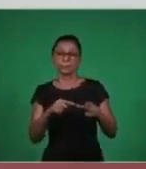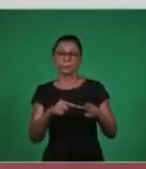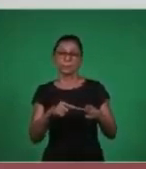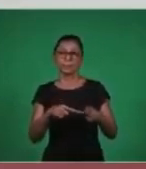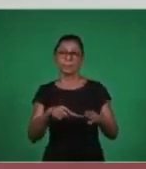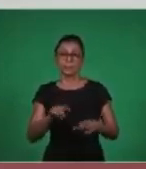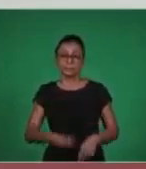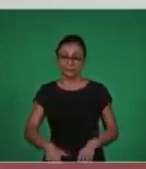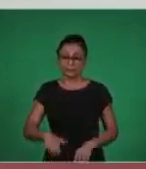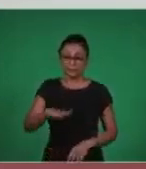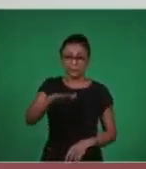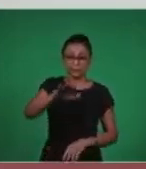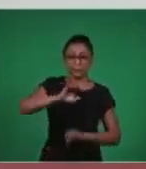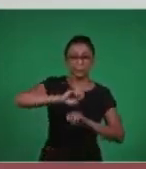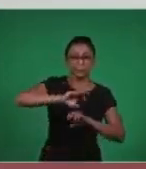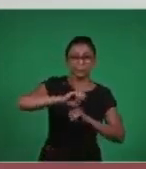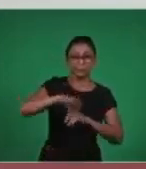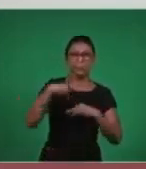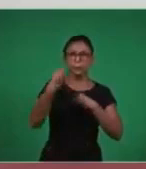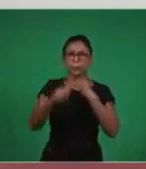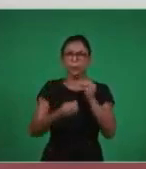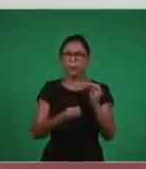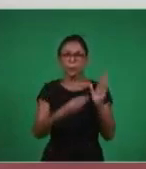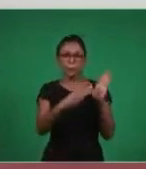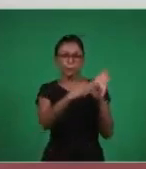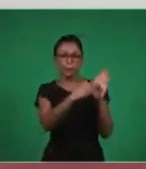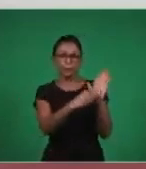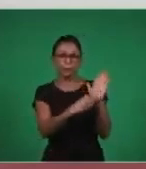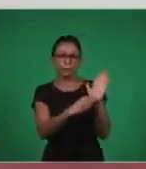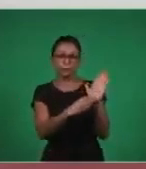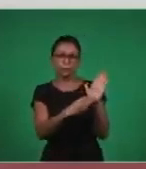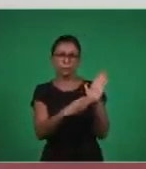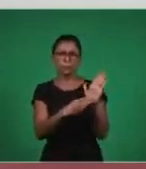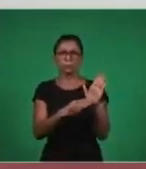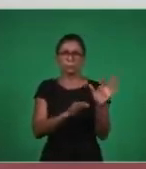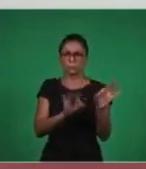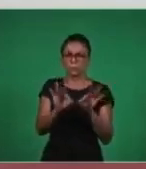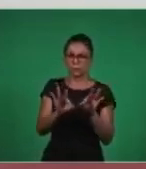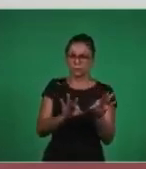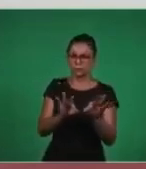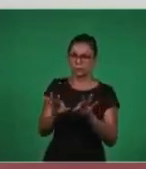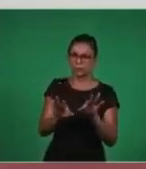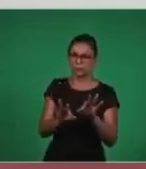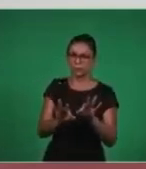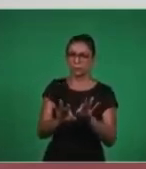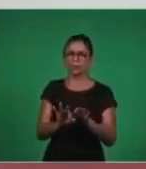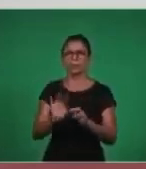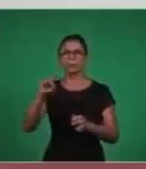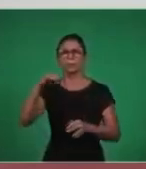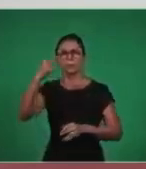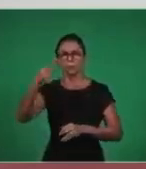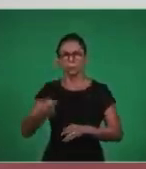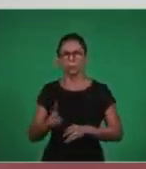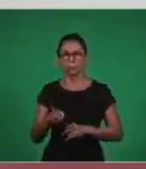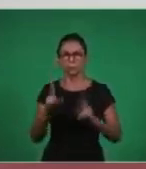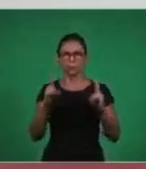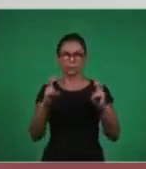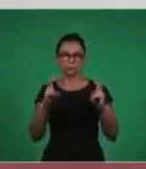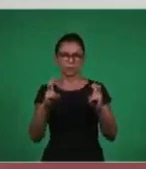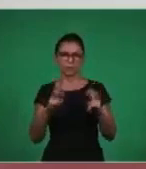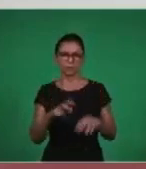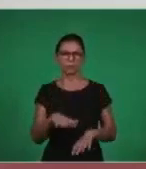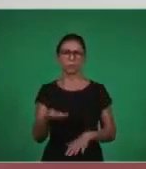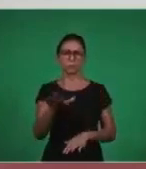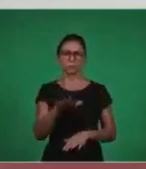comes to the minimal understanding of organization and method. We're not going to speak about this. We have here Pastor Julio